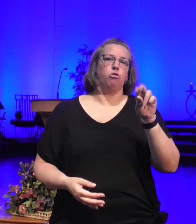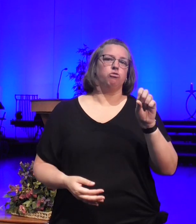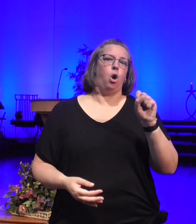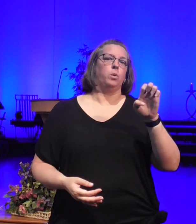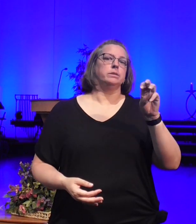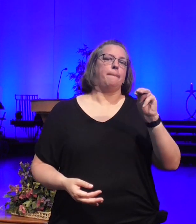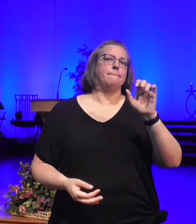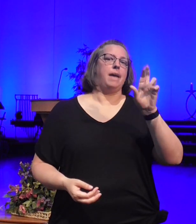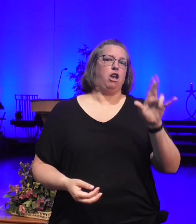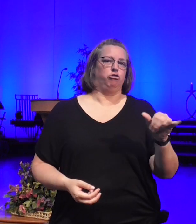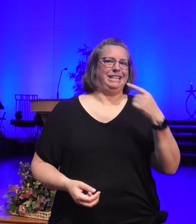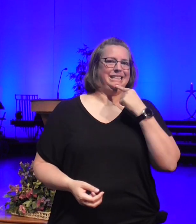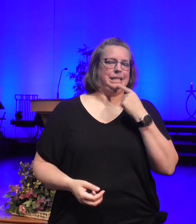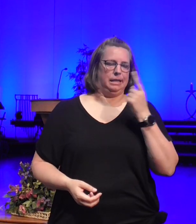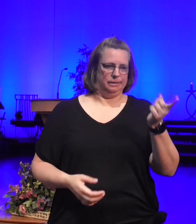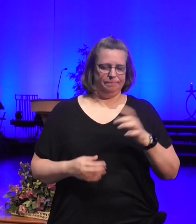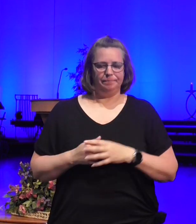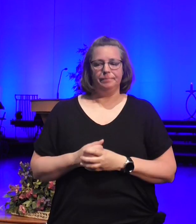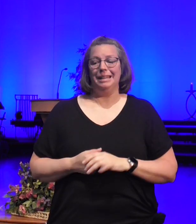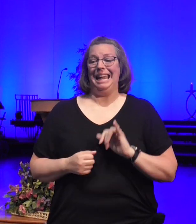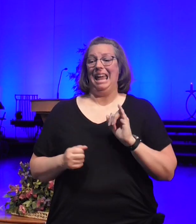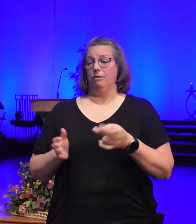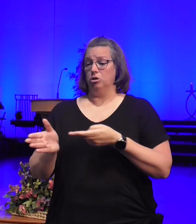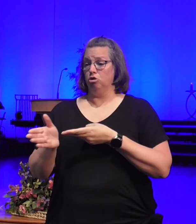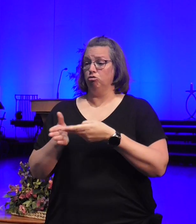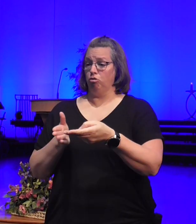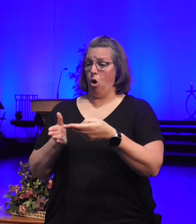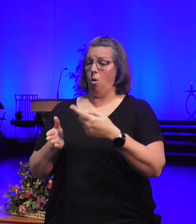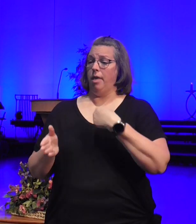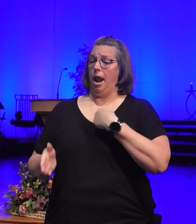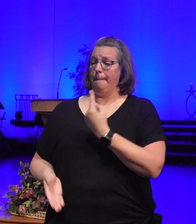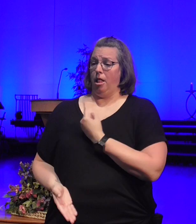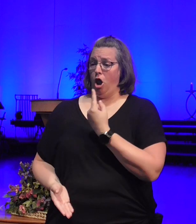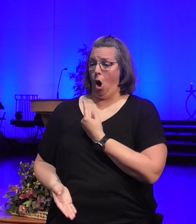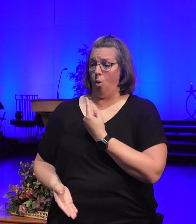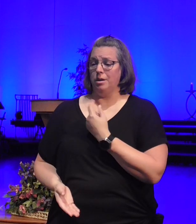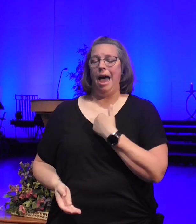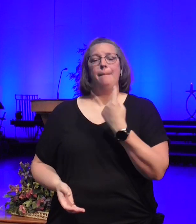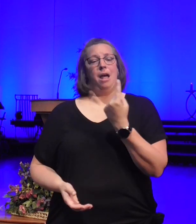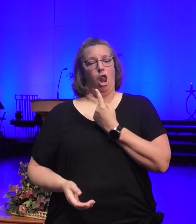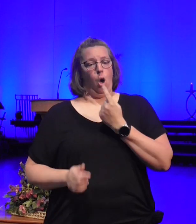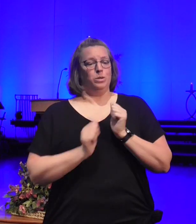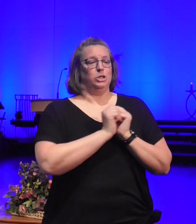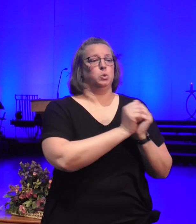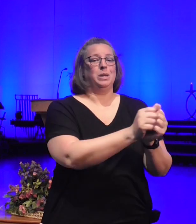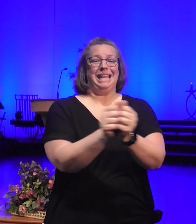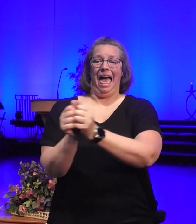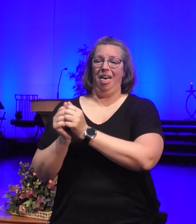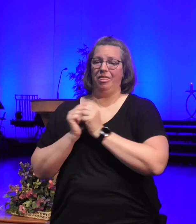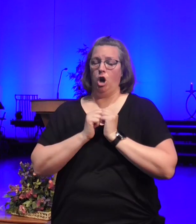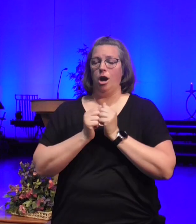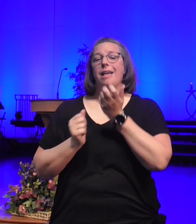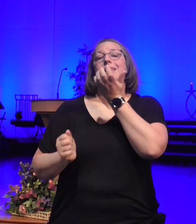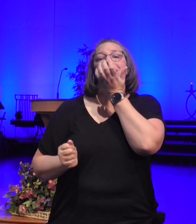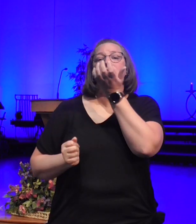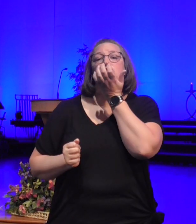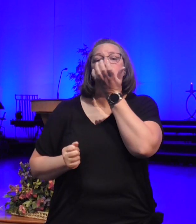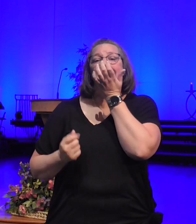and if it's true we are alone together, the way blades of grass are alone but exist as a